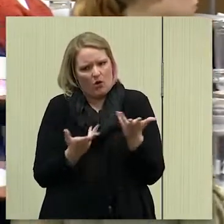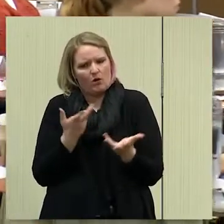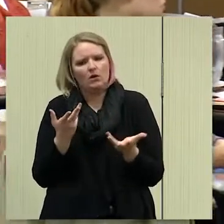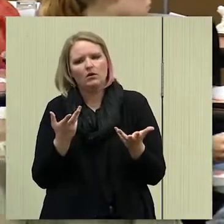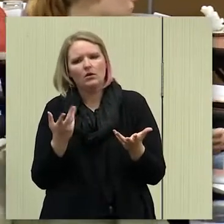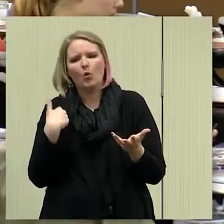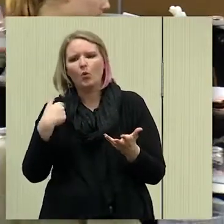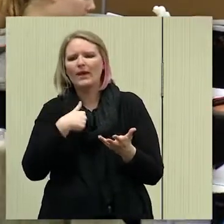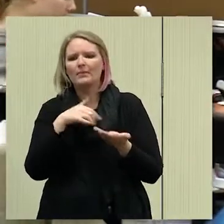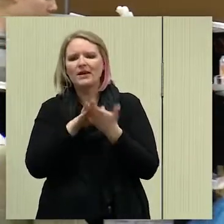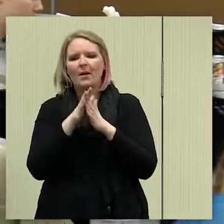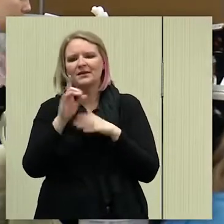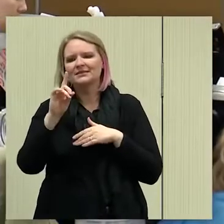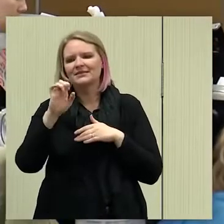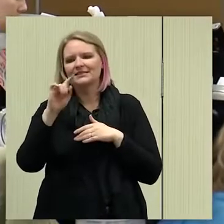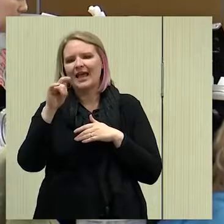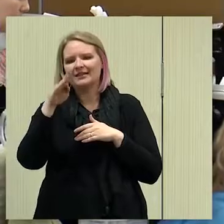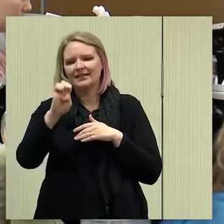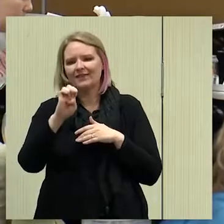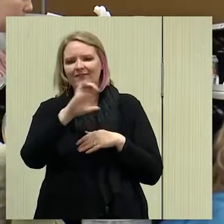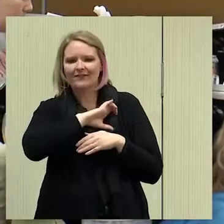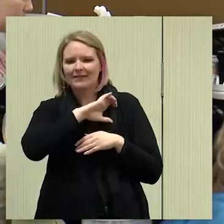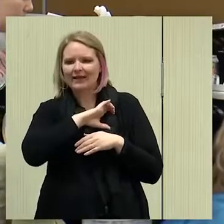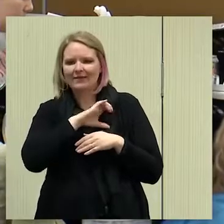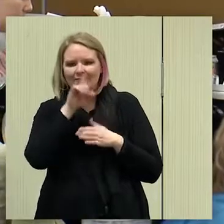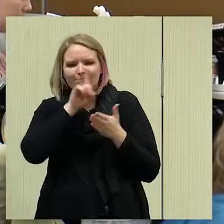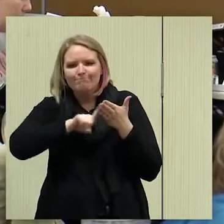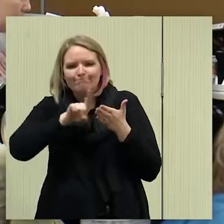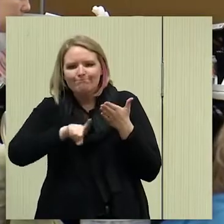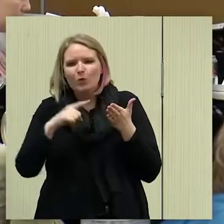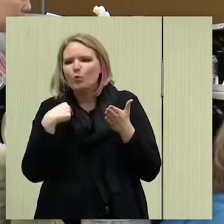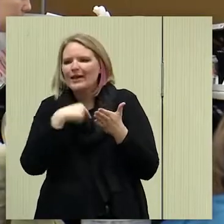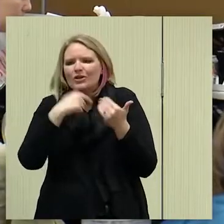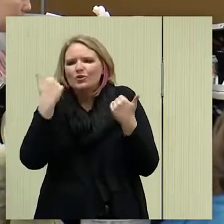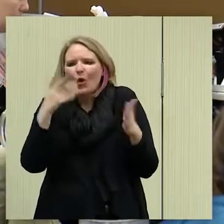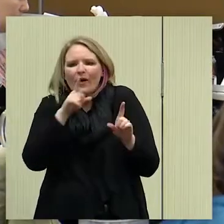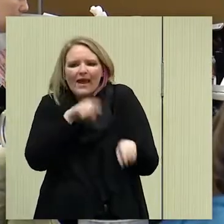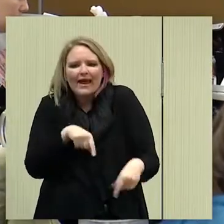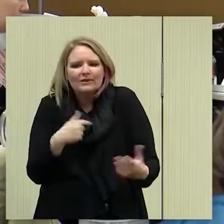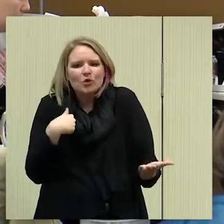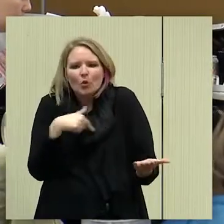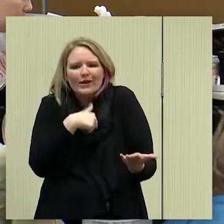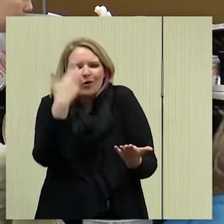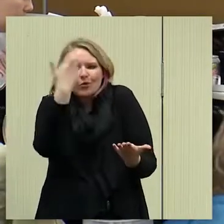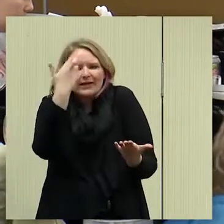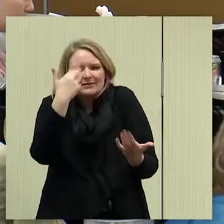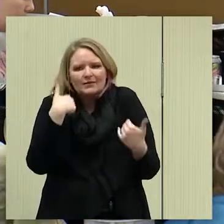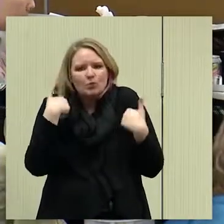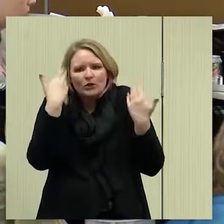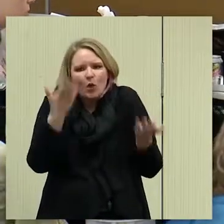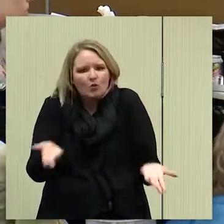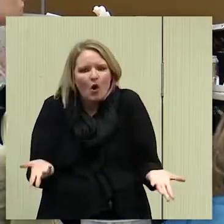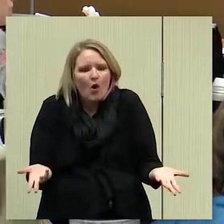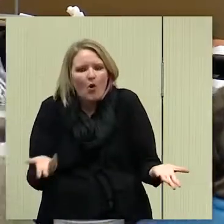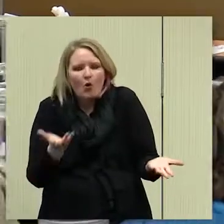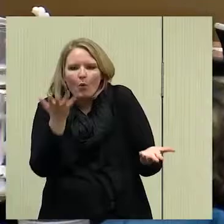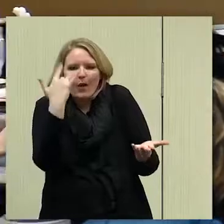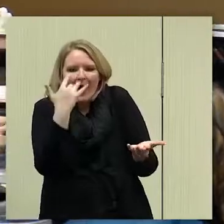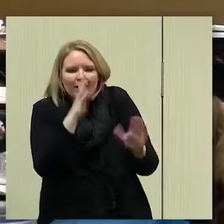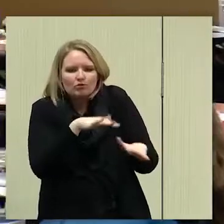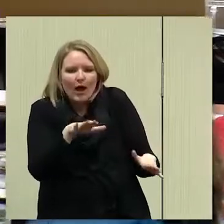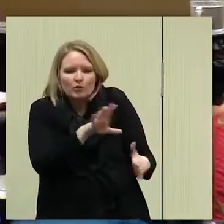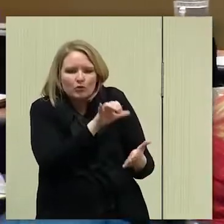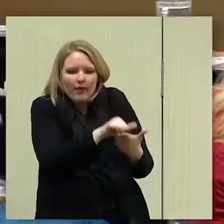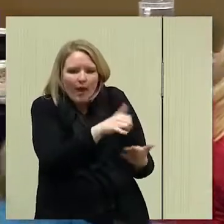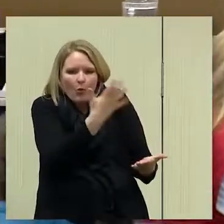we're all detectives in all of this, that we don't have all the answers. Things present themselves that we don't know why they happened, why a child did